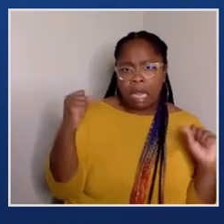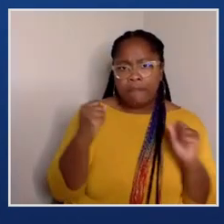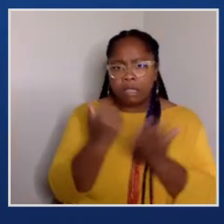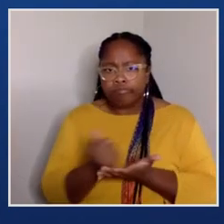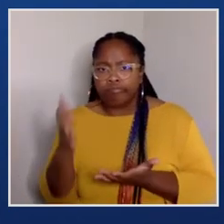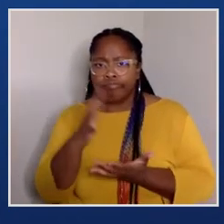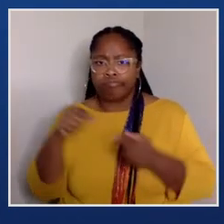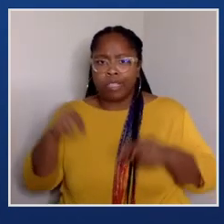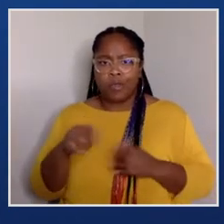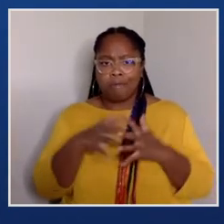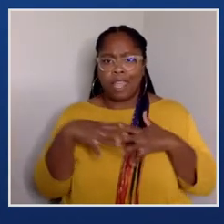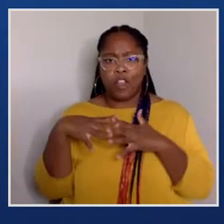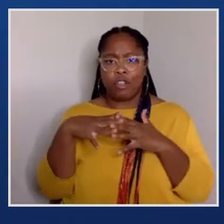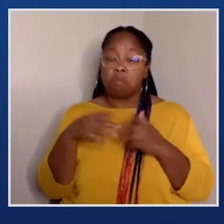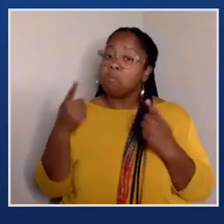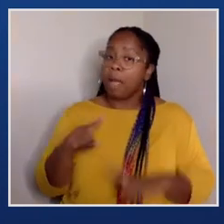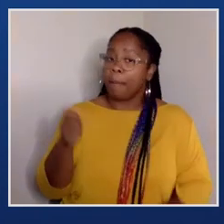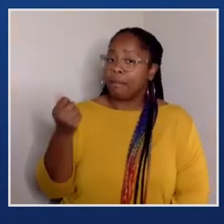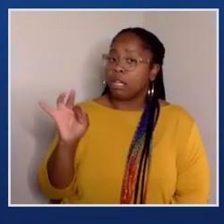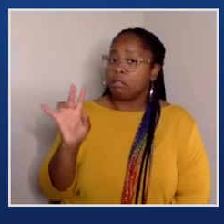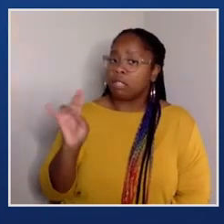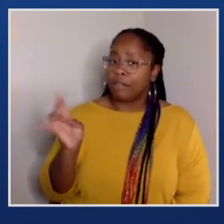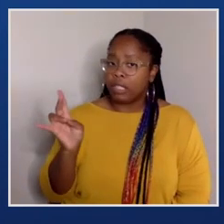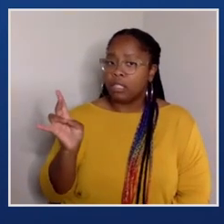in the 1970s.